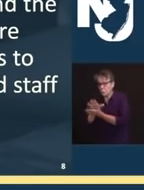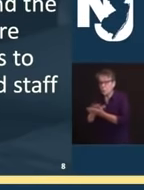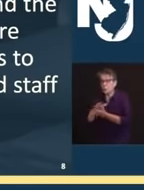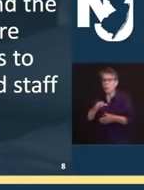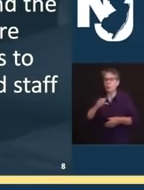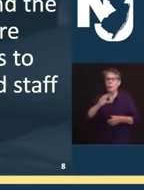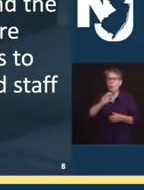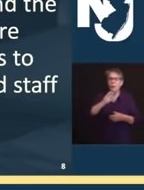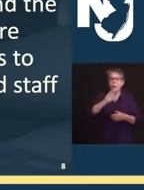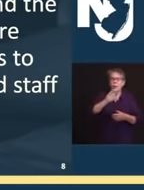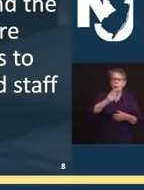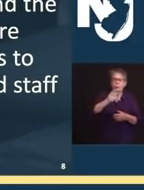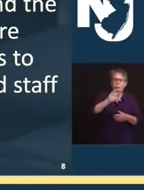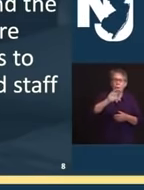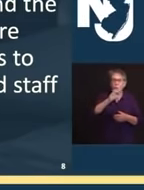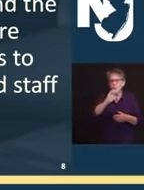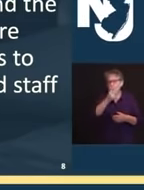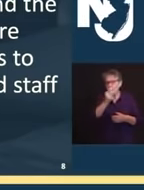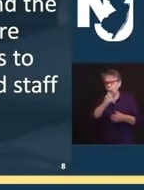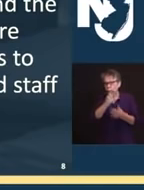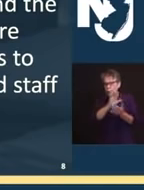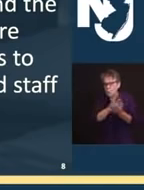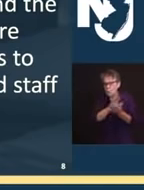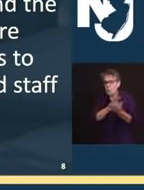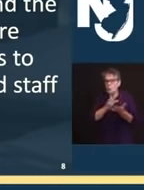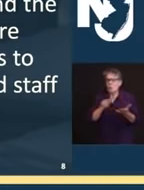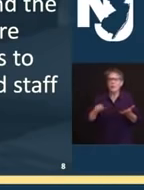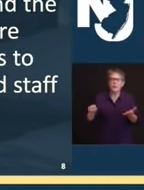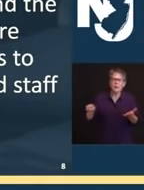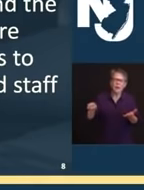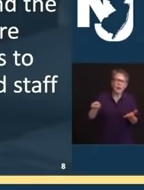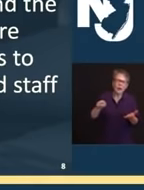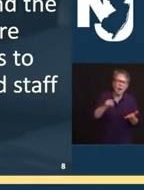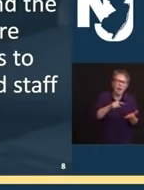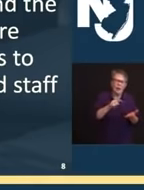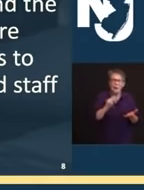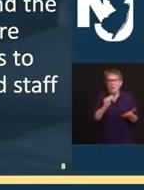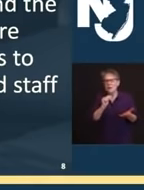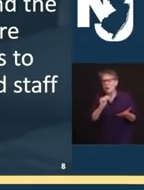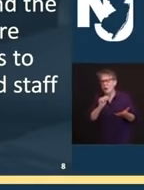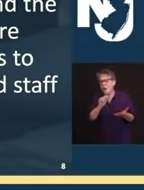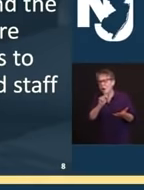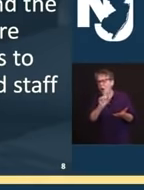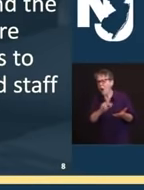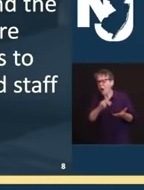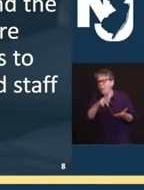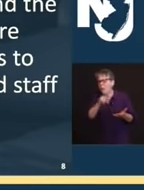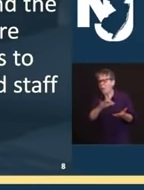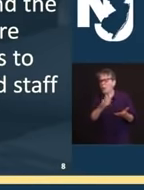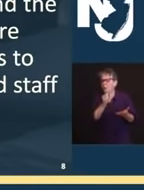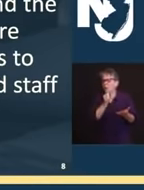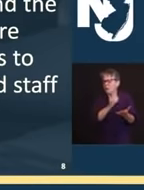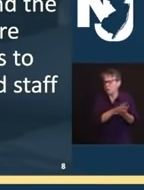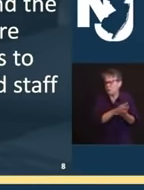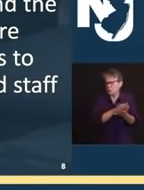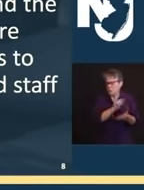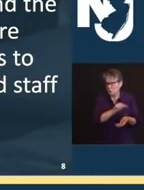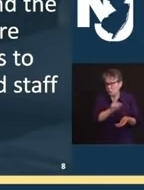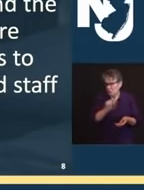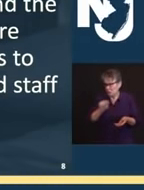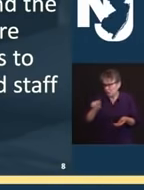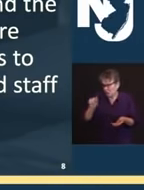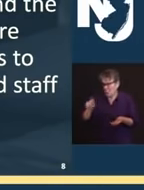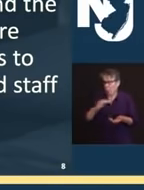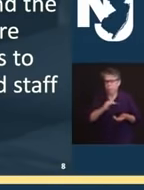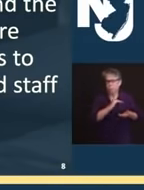projects, non-public schools, and approved private schools for students with disabilities, will be receiving an allotment of